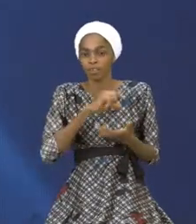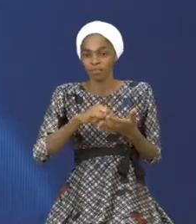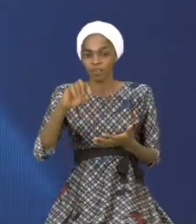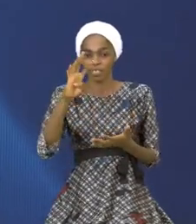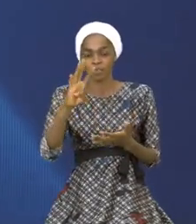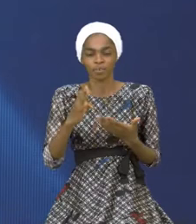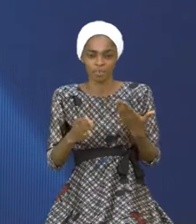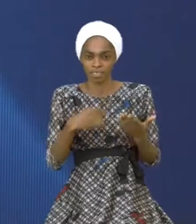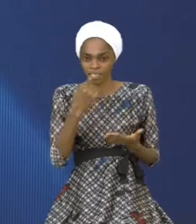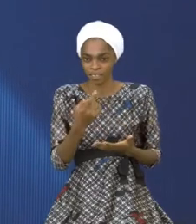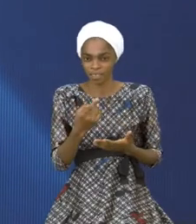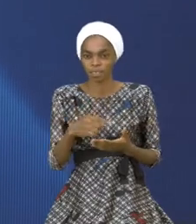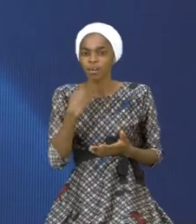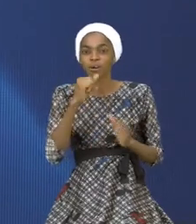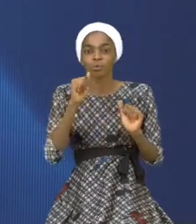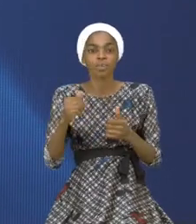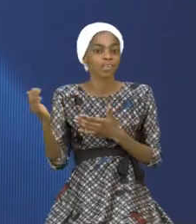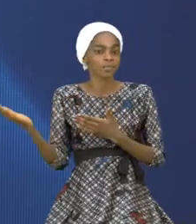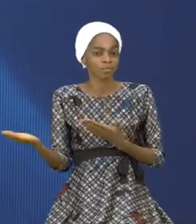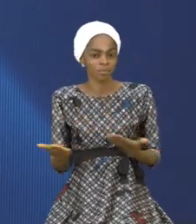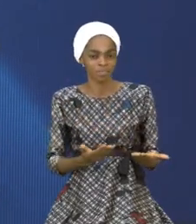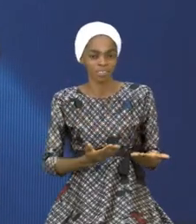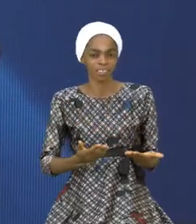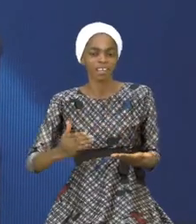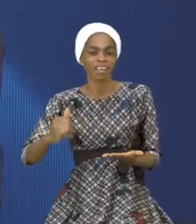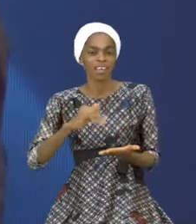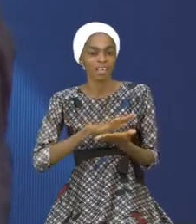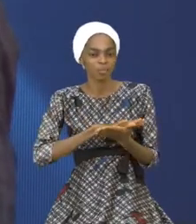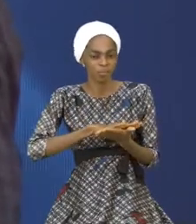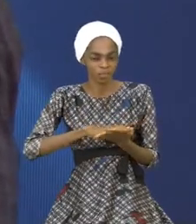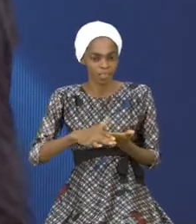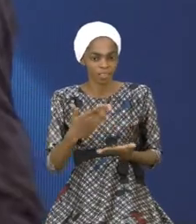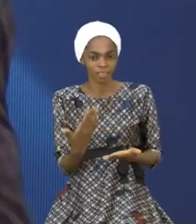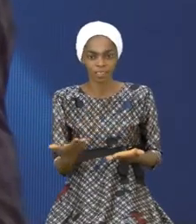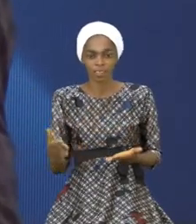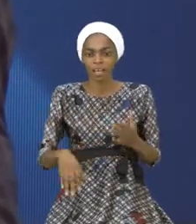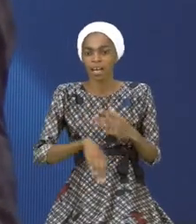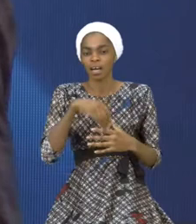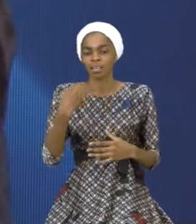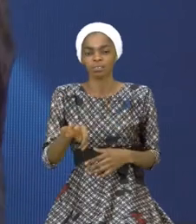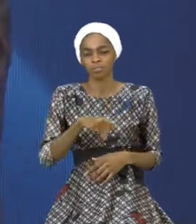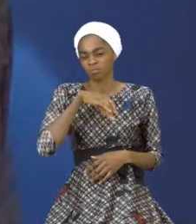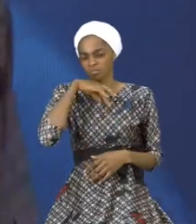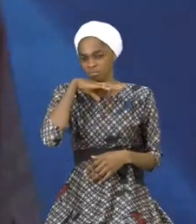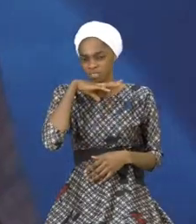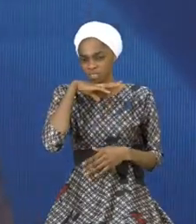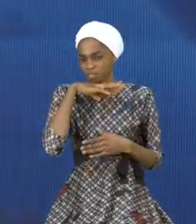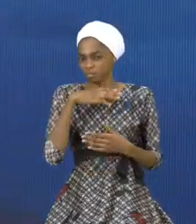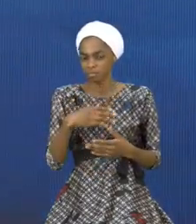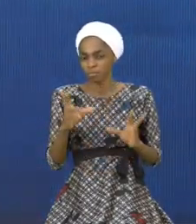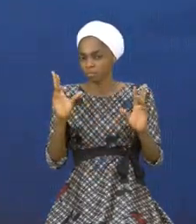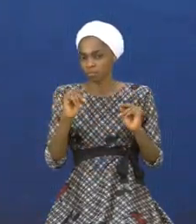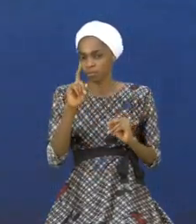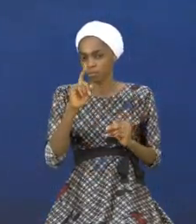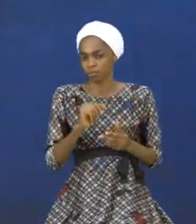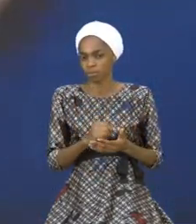it says, who can bring a clean thing out of an unclean? No one.